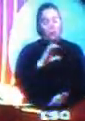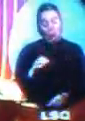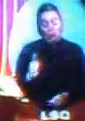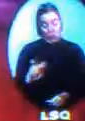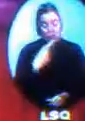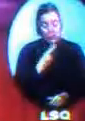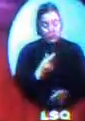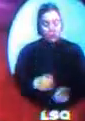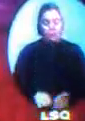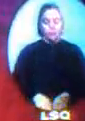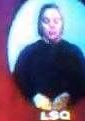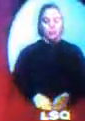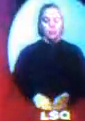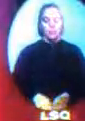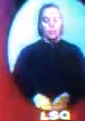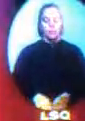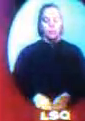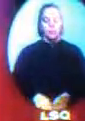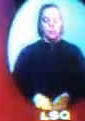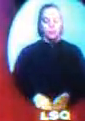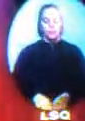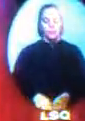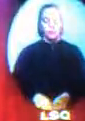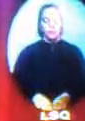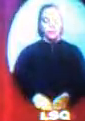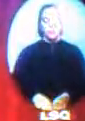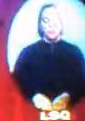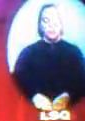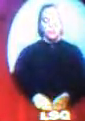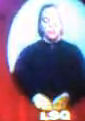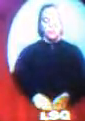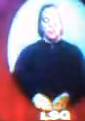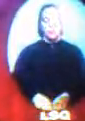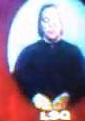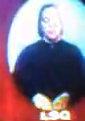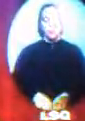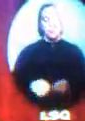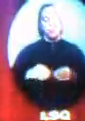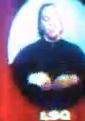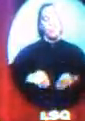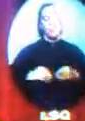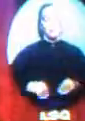Member The Honourable Member for Versailles Patriotes.